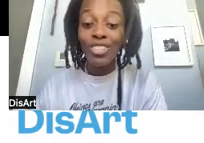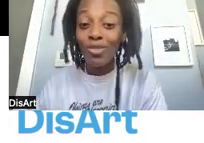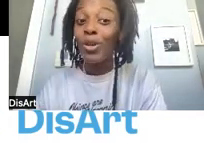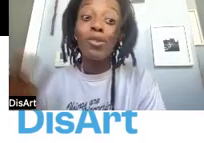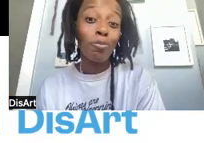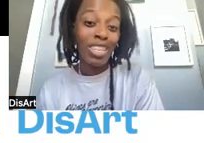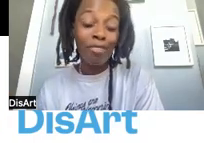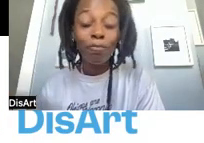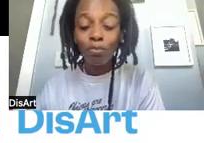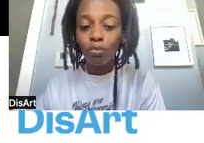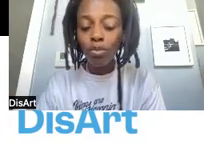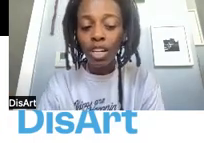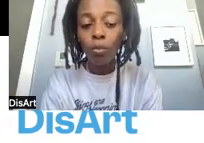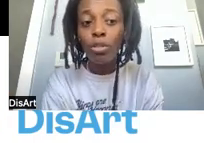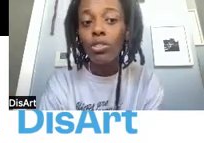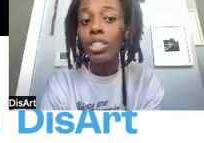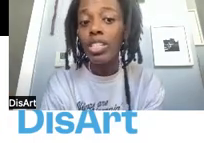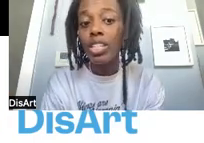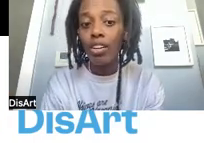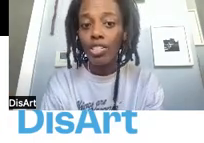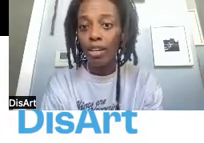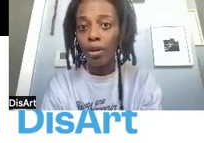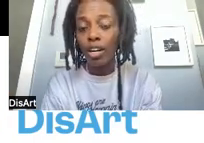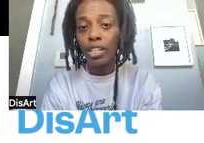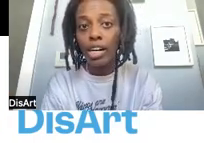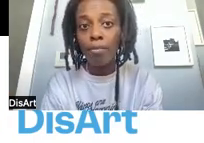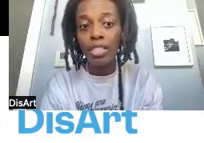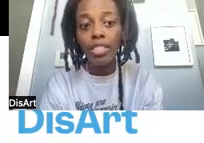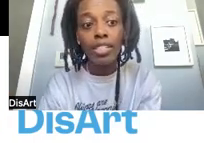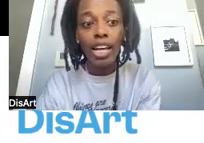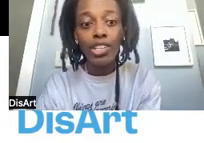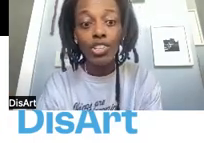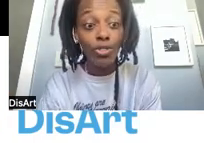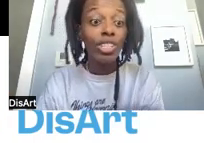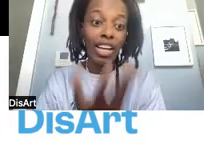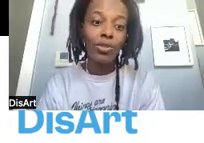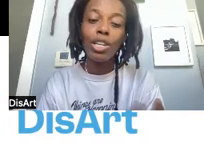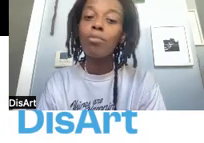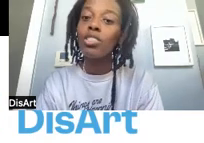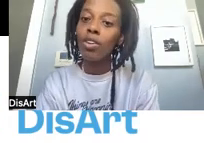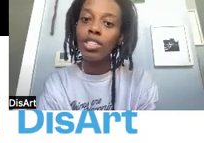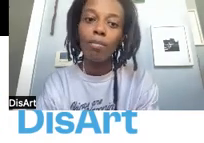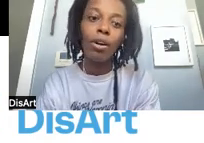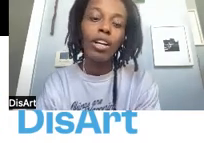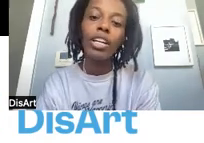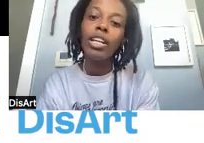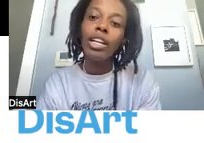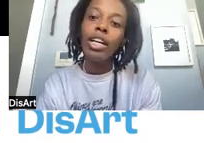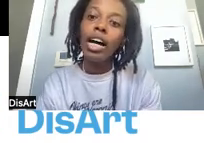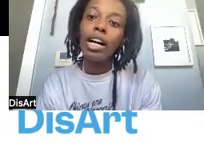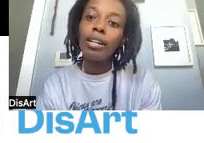of information on where it will be, we'll be doing this at Hartside Park. And this slide shows an actual image of Hartside